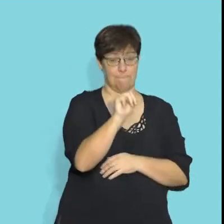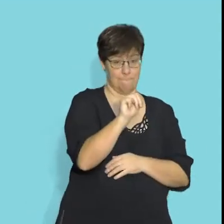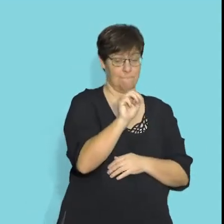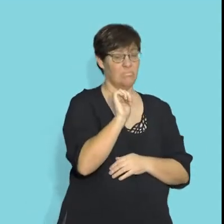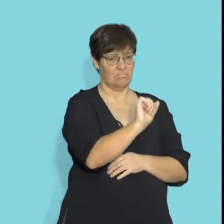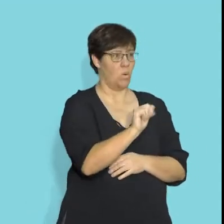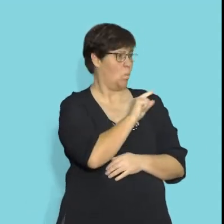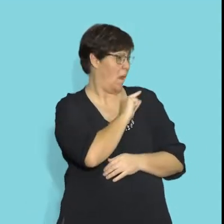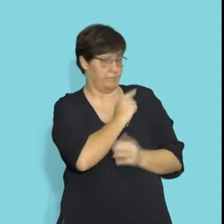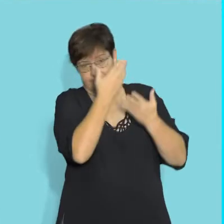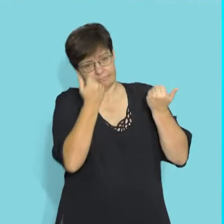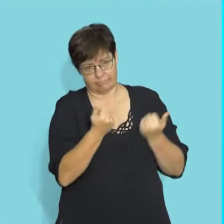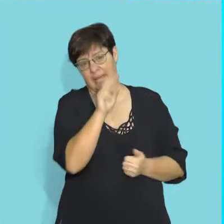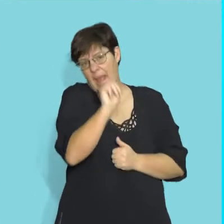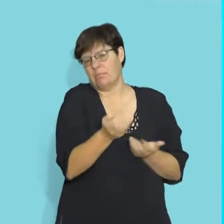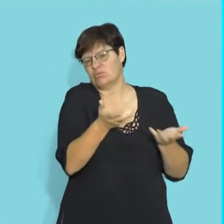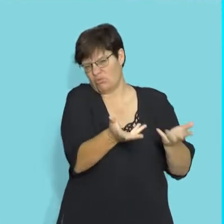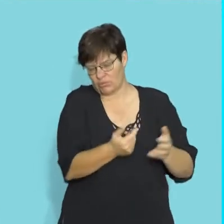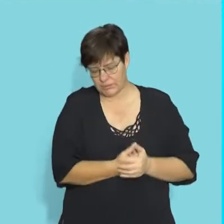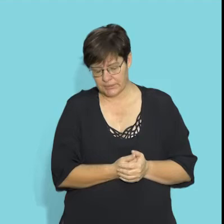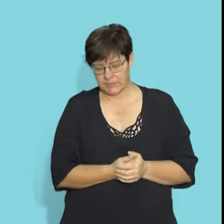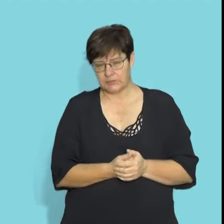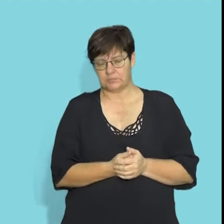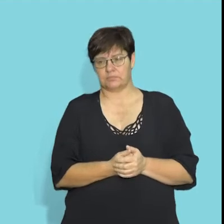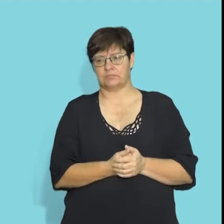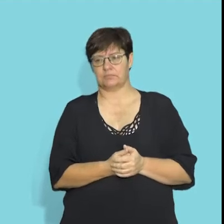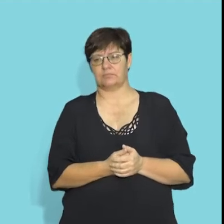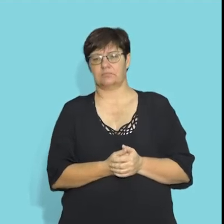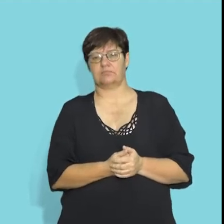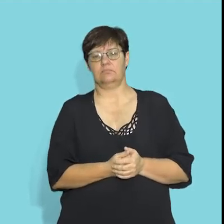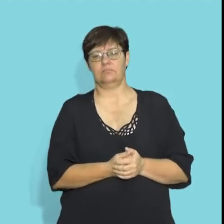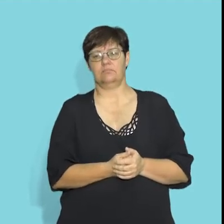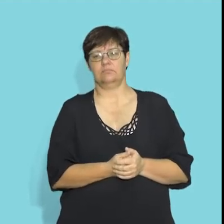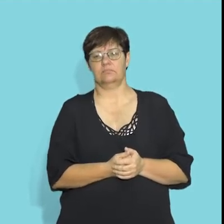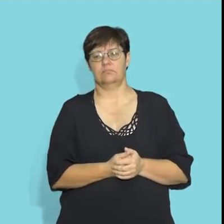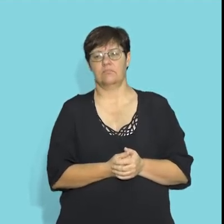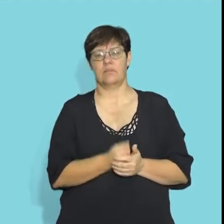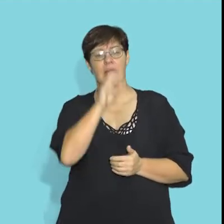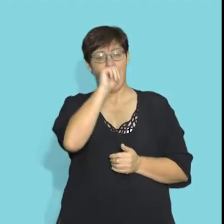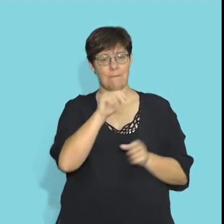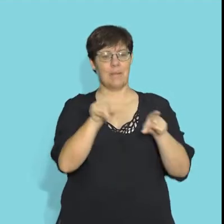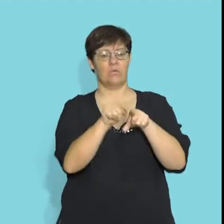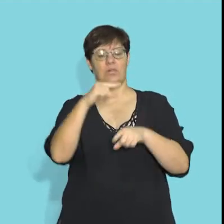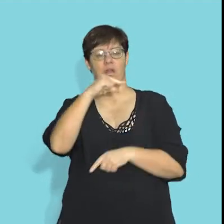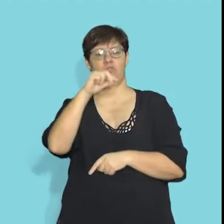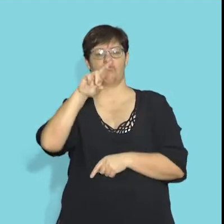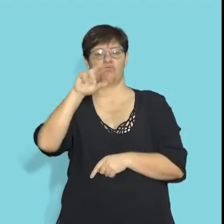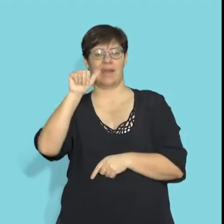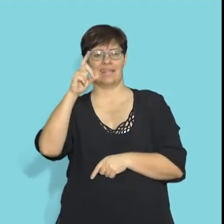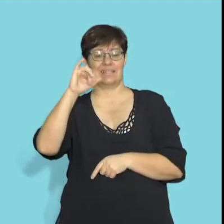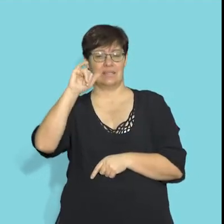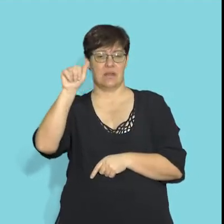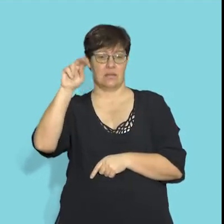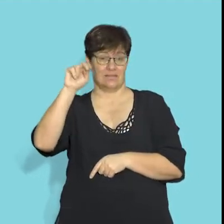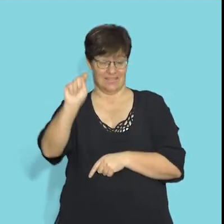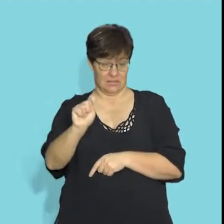M. I don't know why, but M it is. And M is going to be the gradient.